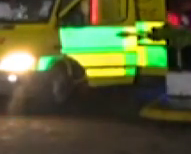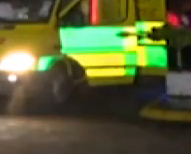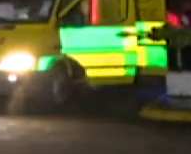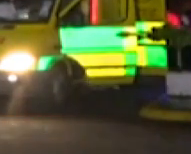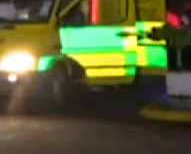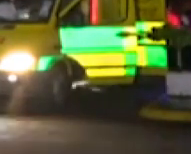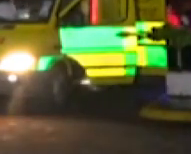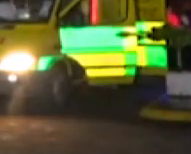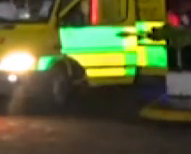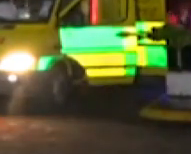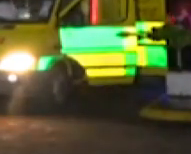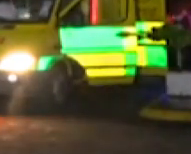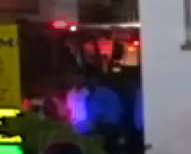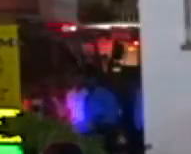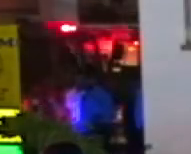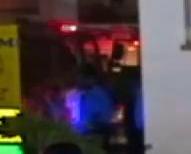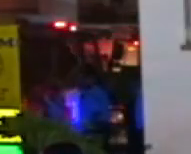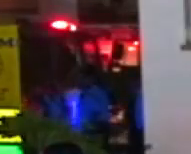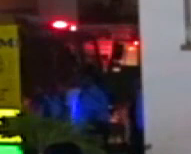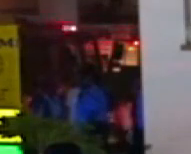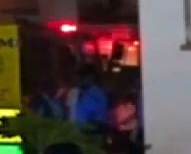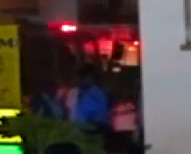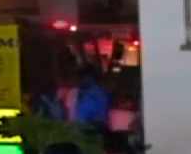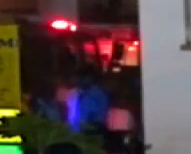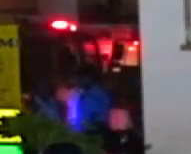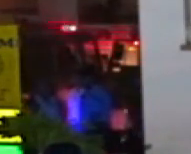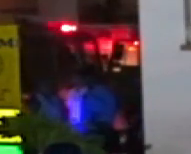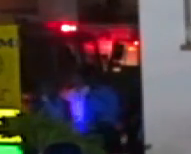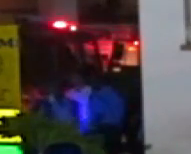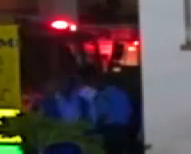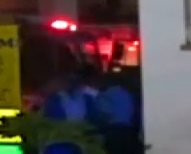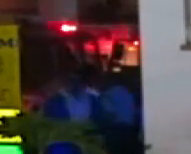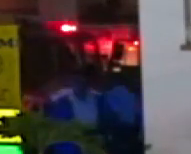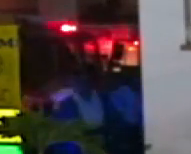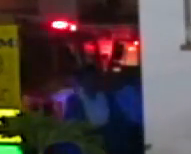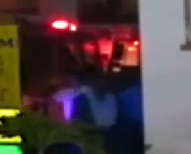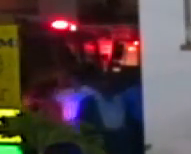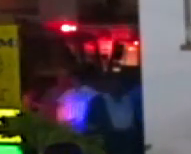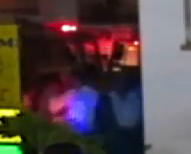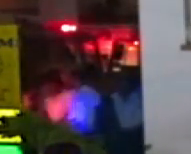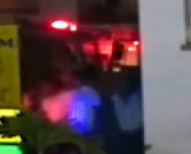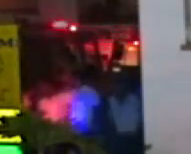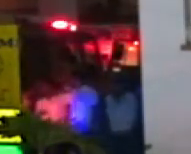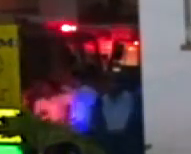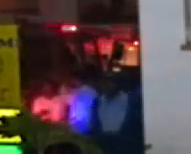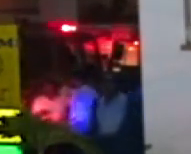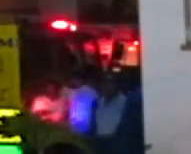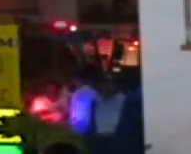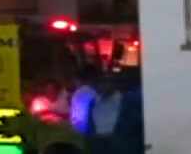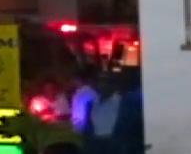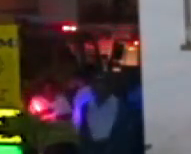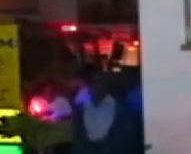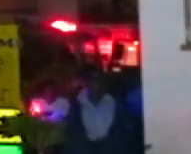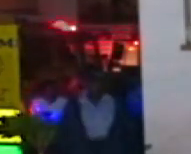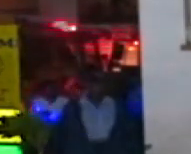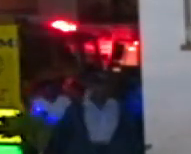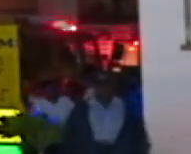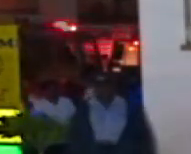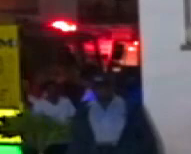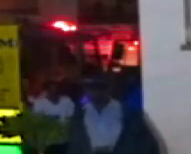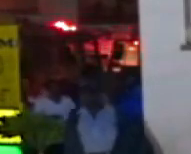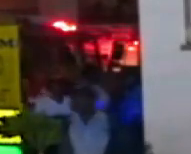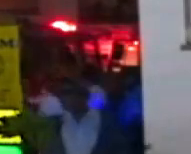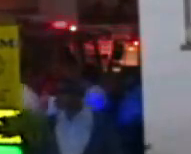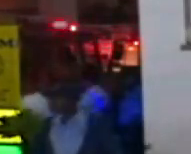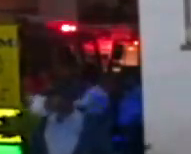of the oldest and the largest private hospital in Mombasa County. This is in Vita constituency. And what our correspondent on the ground informed